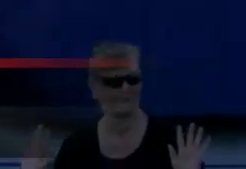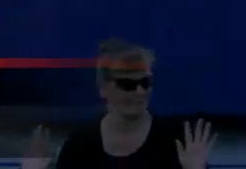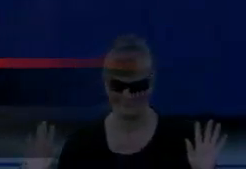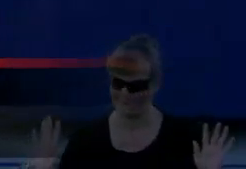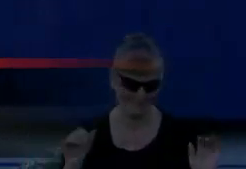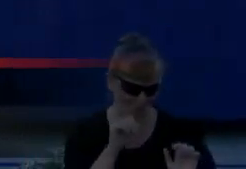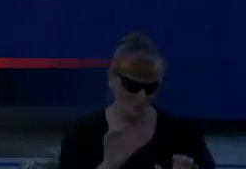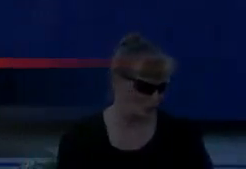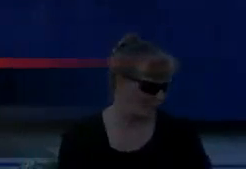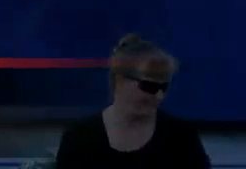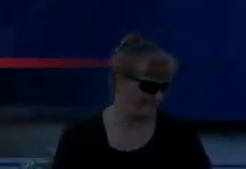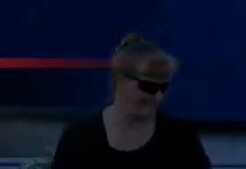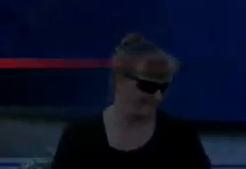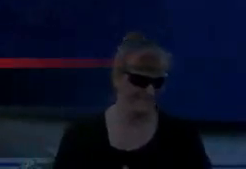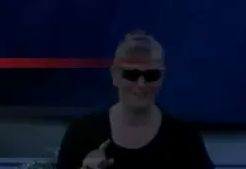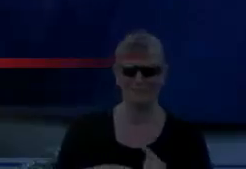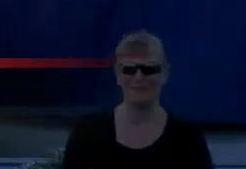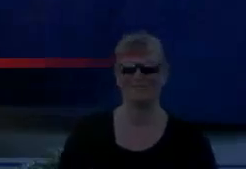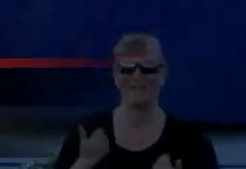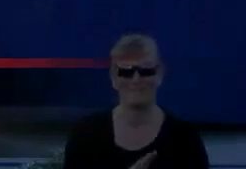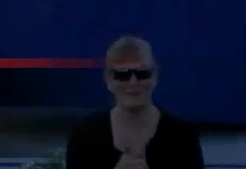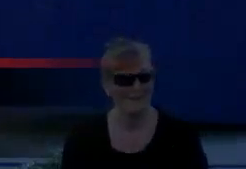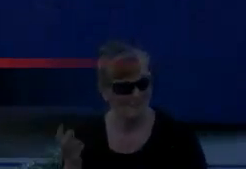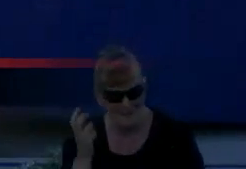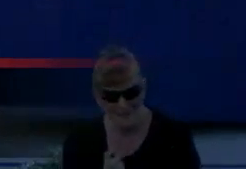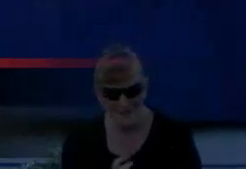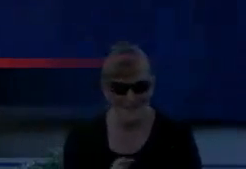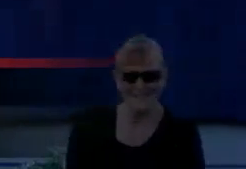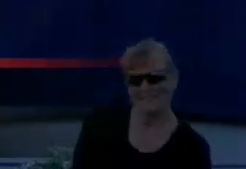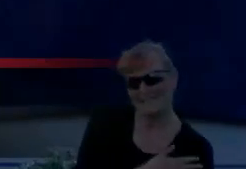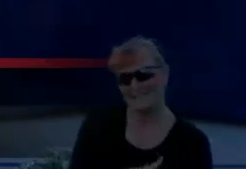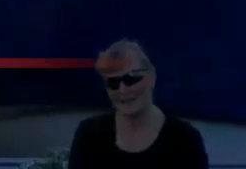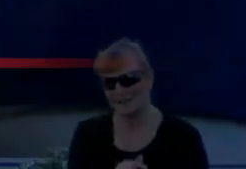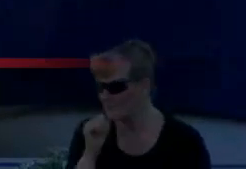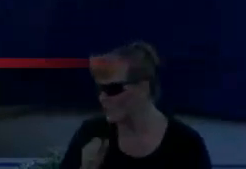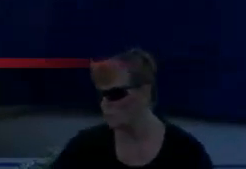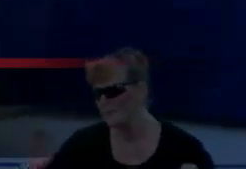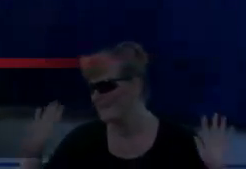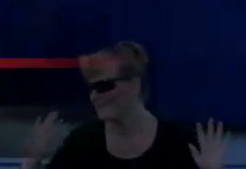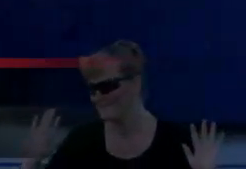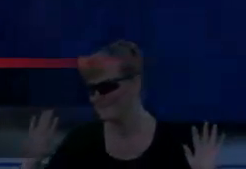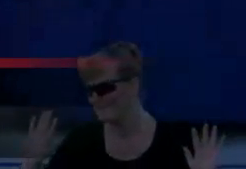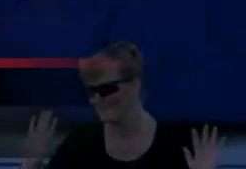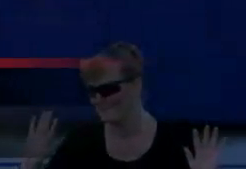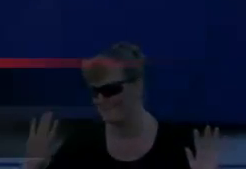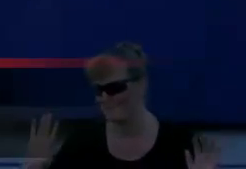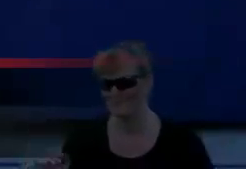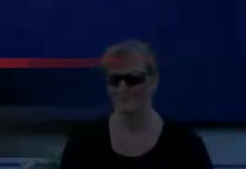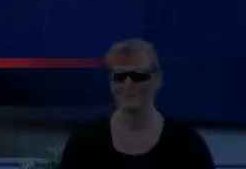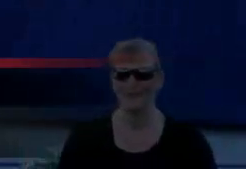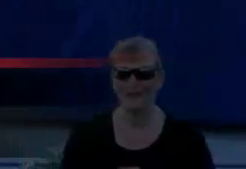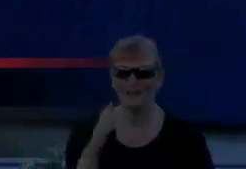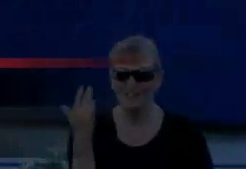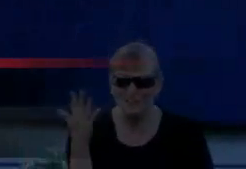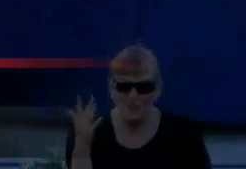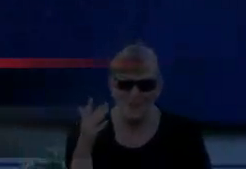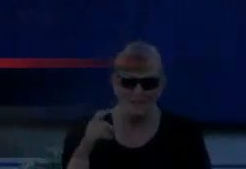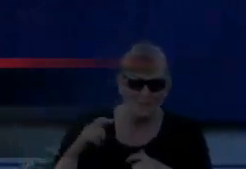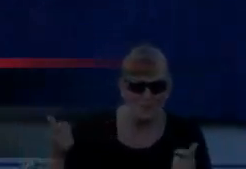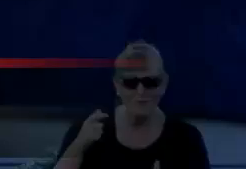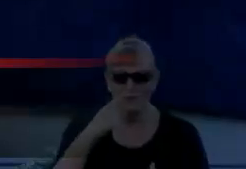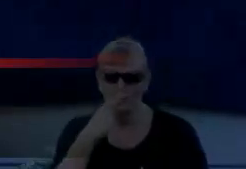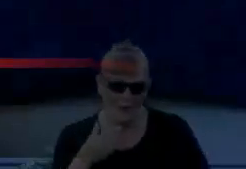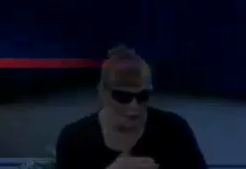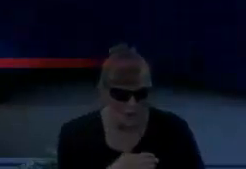bell. When life gets tough, sing a little song, but don't give up just yet. Redwood trees begin their growth as